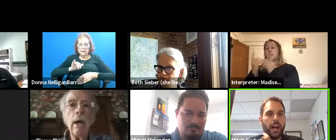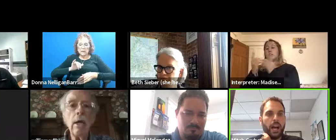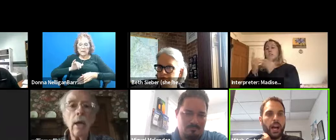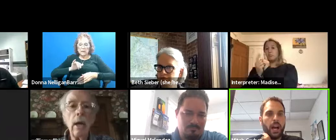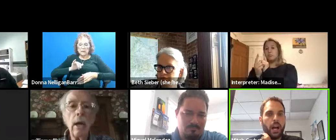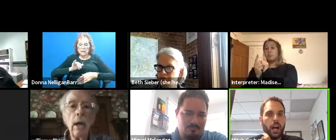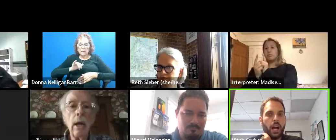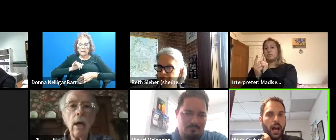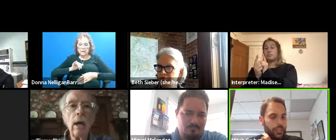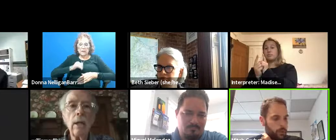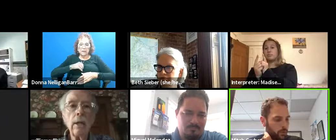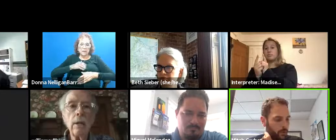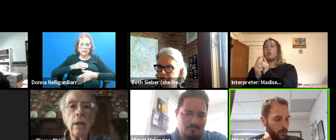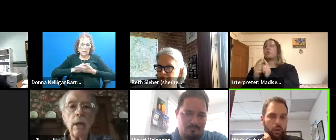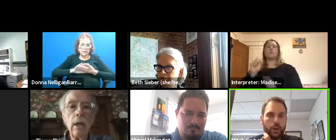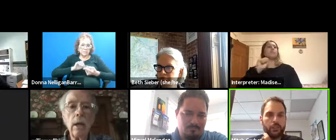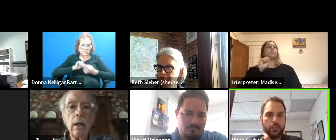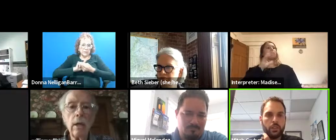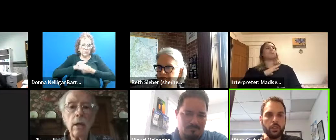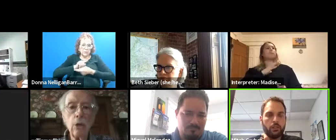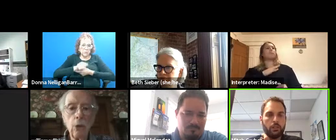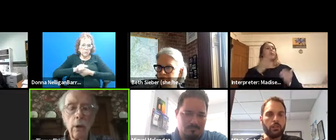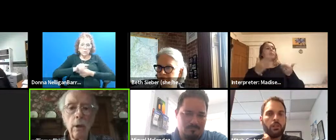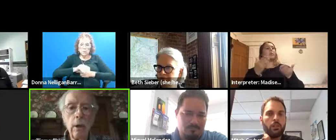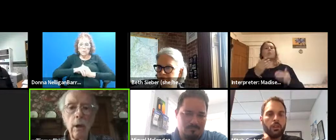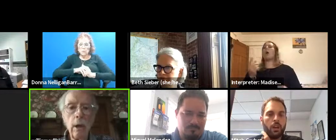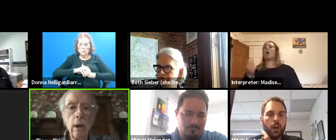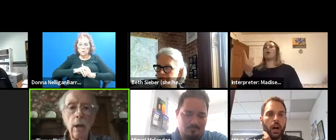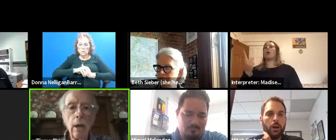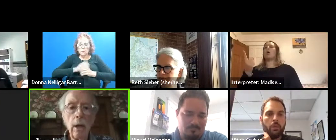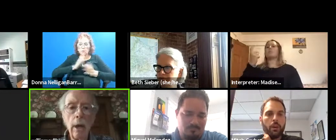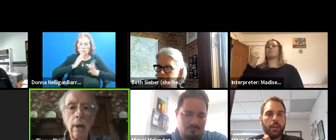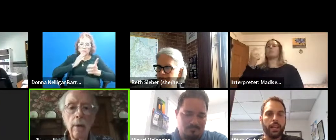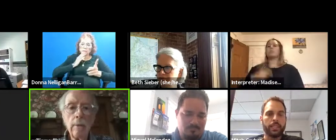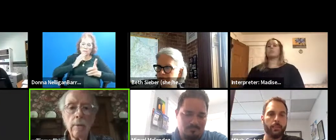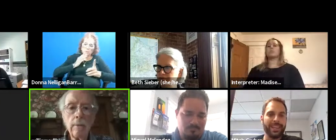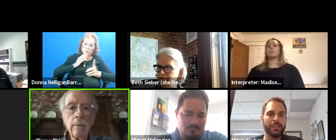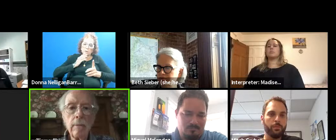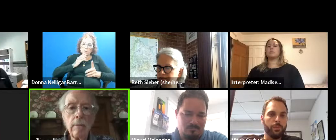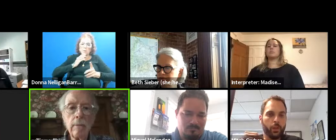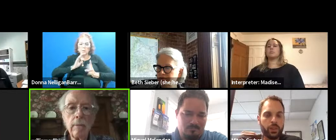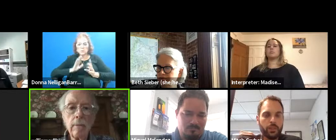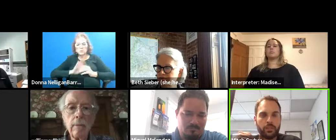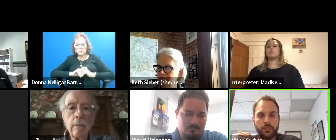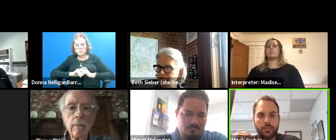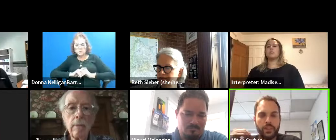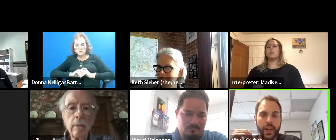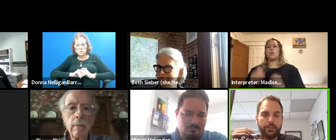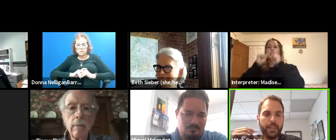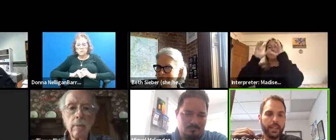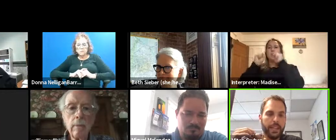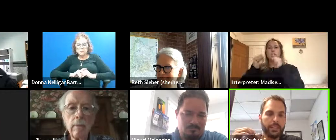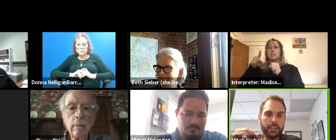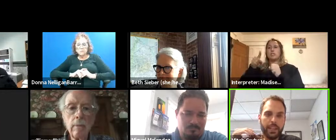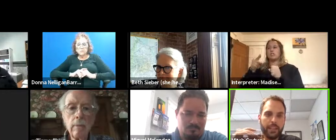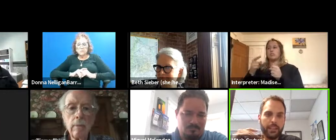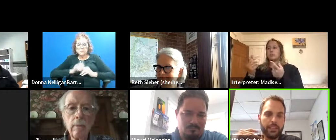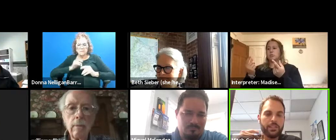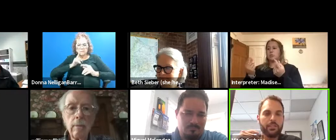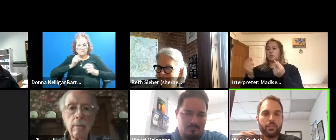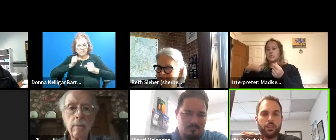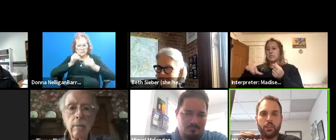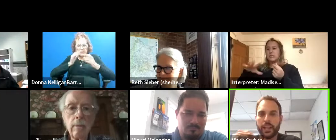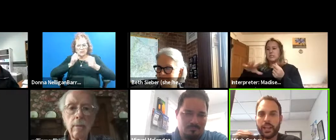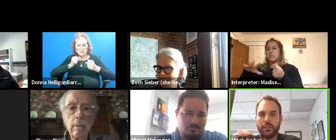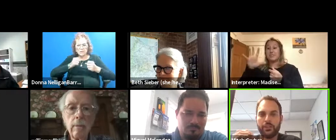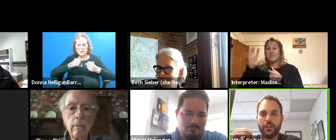perfect. I'll be around. I do have one more question. Sure. It's amazing you've been doing this for 5 decades and that